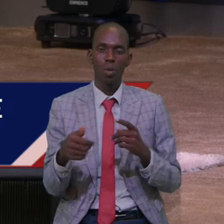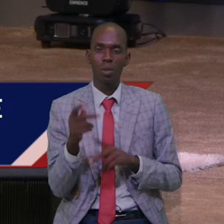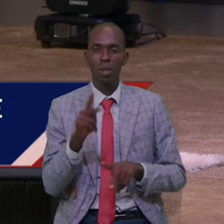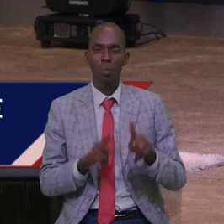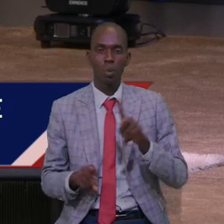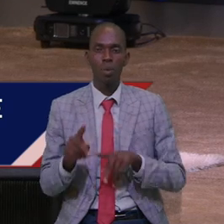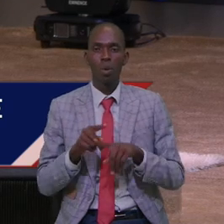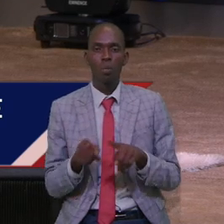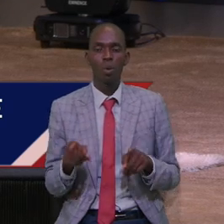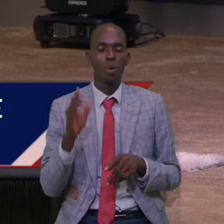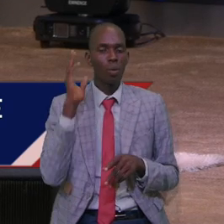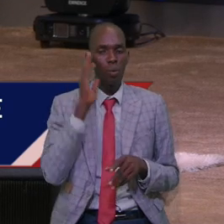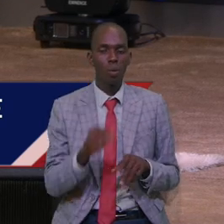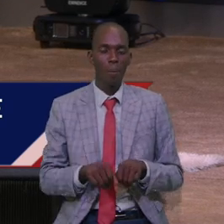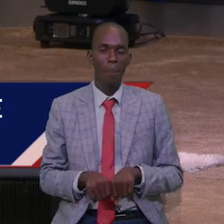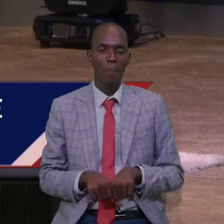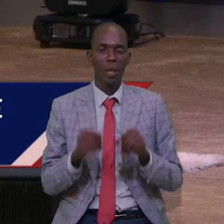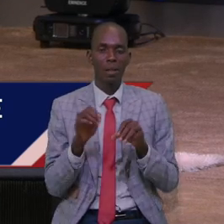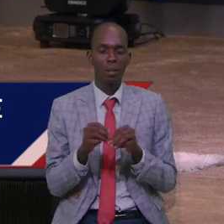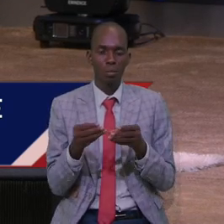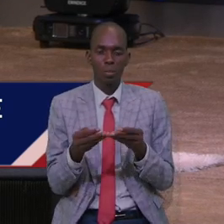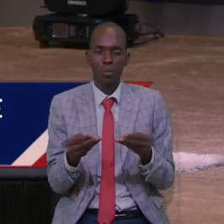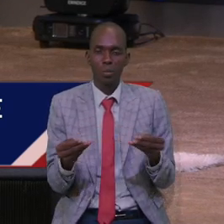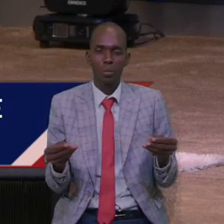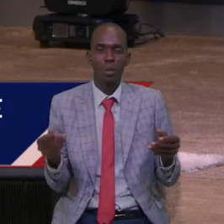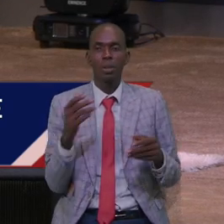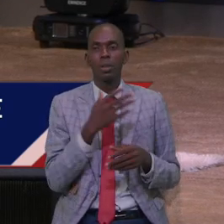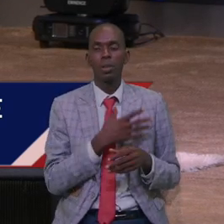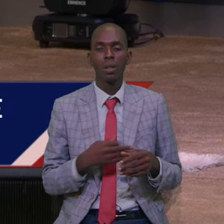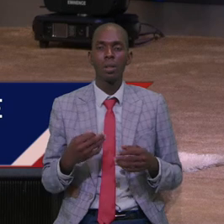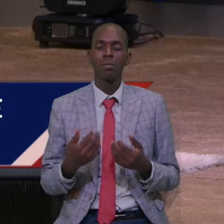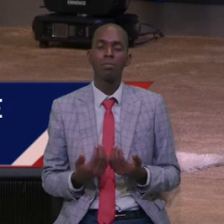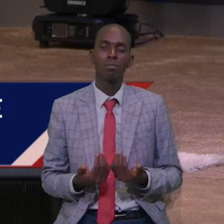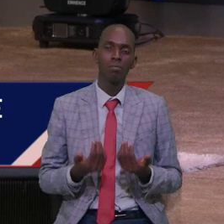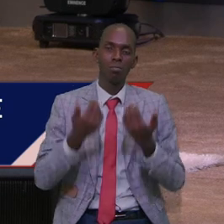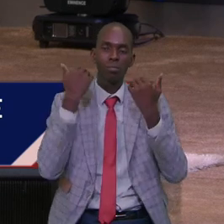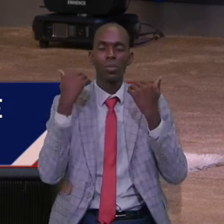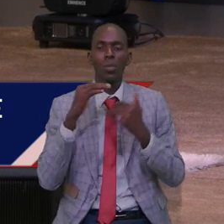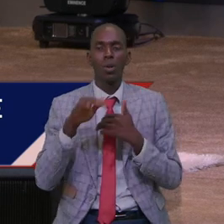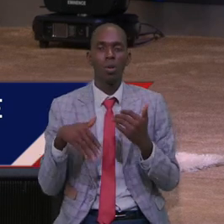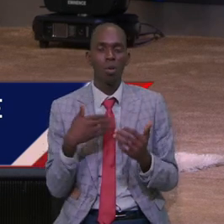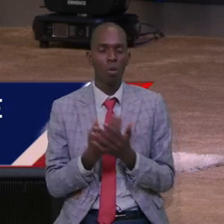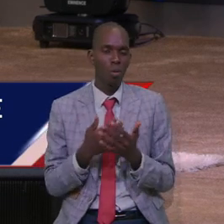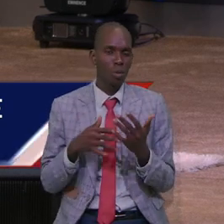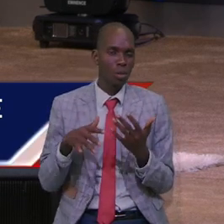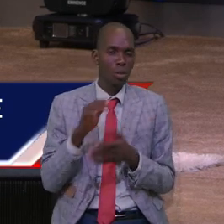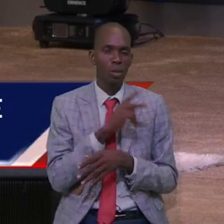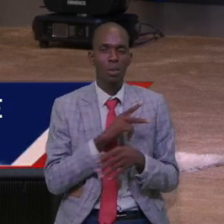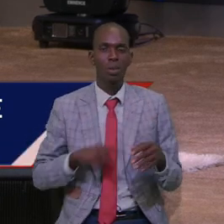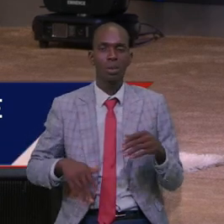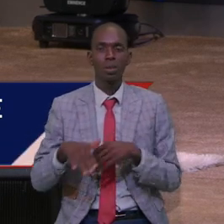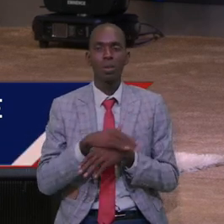shall break in pieces and consume all these kingdoms, and it